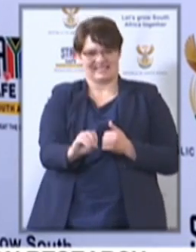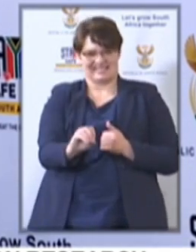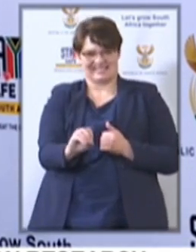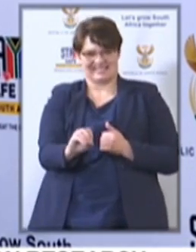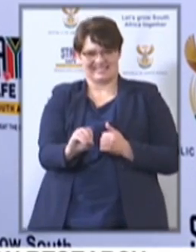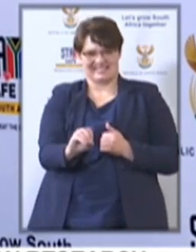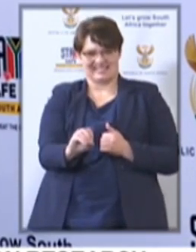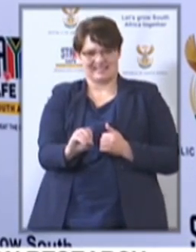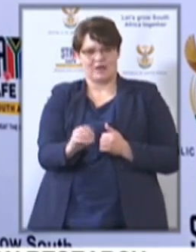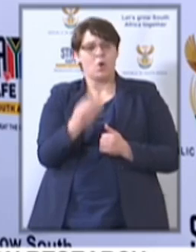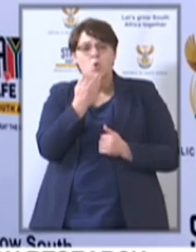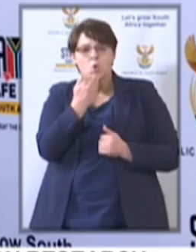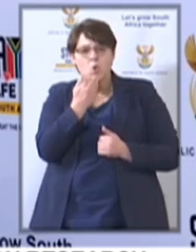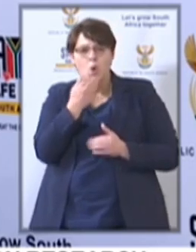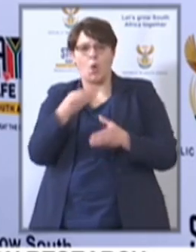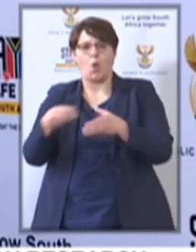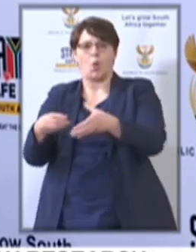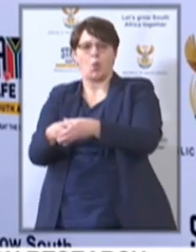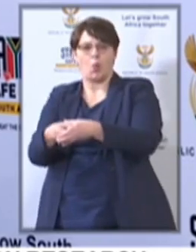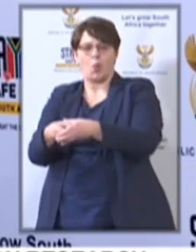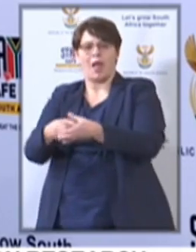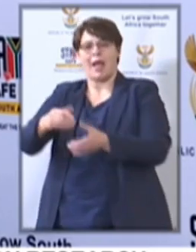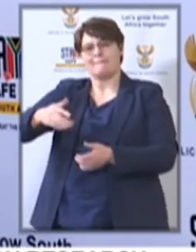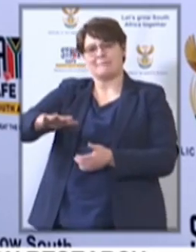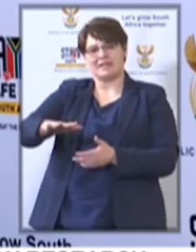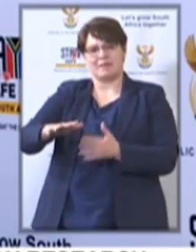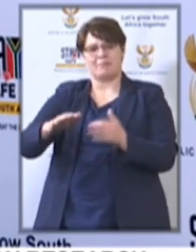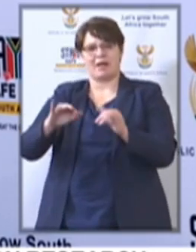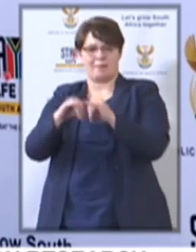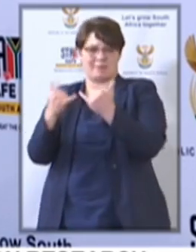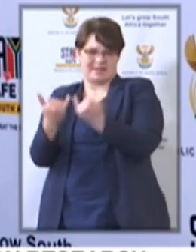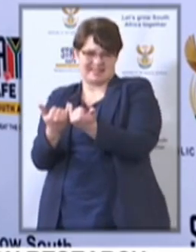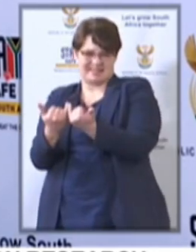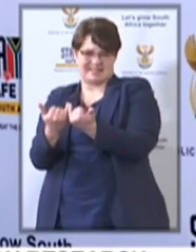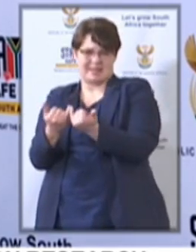contract to a small medium enterprise which